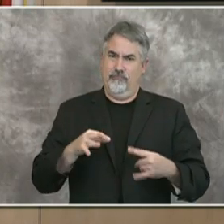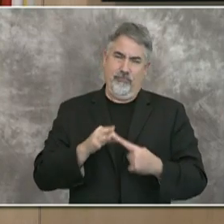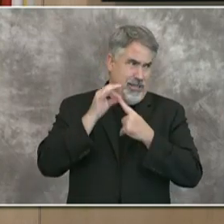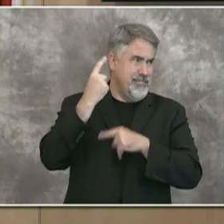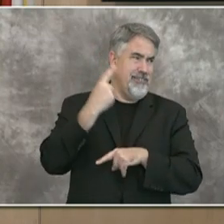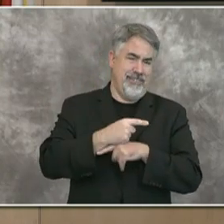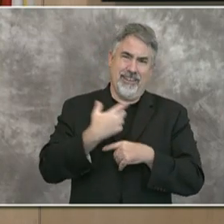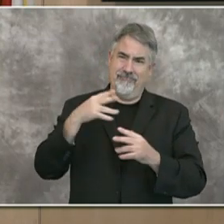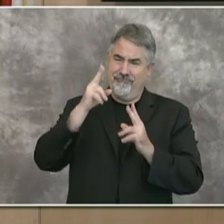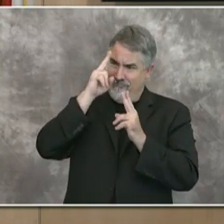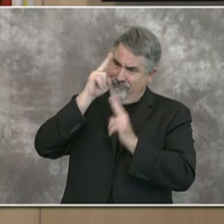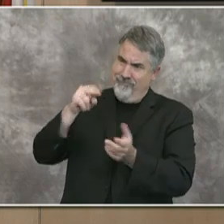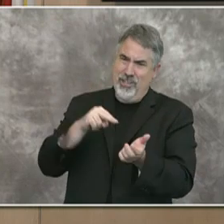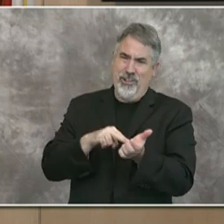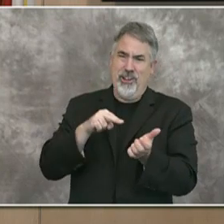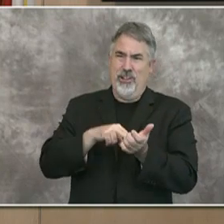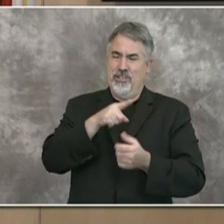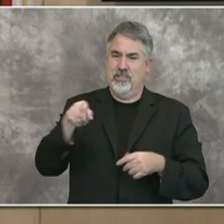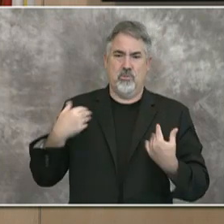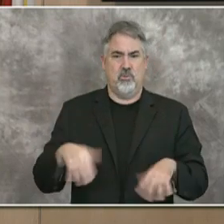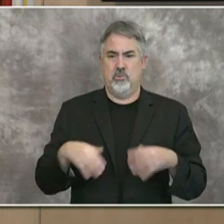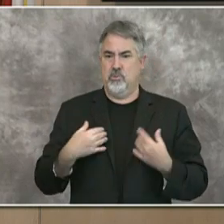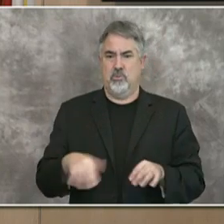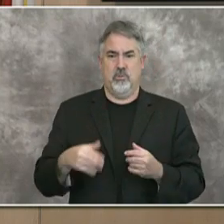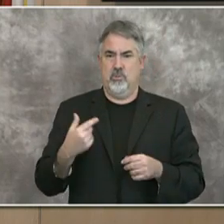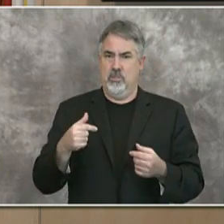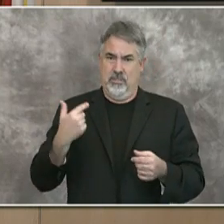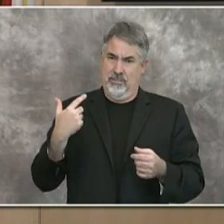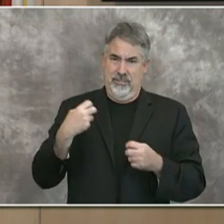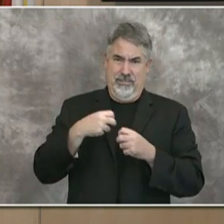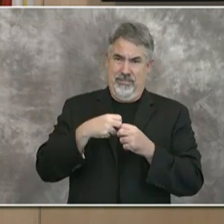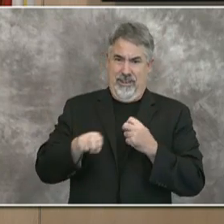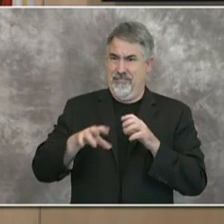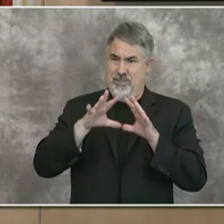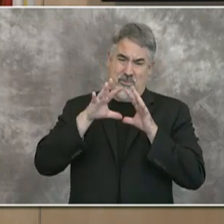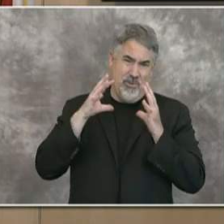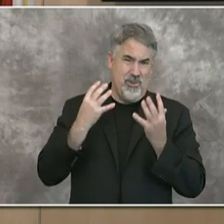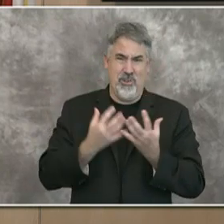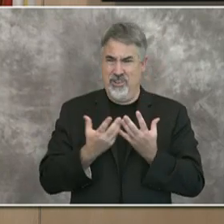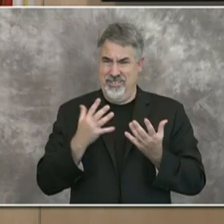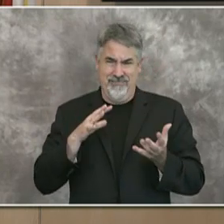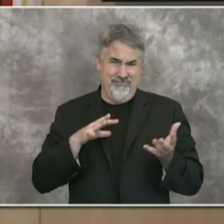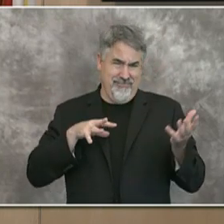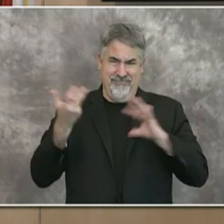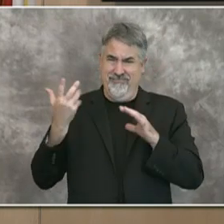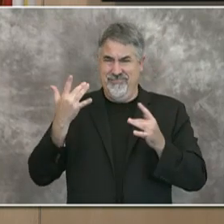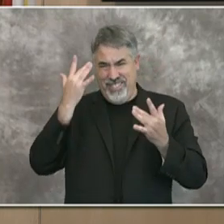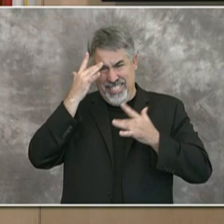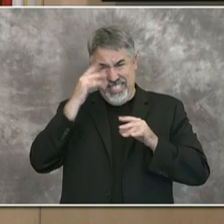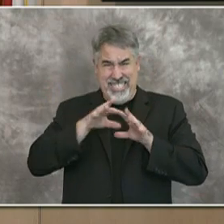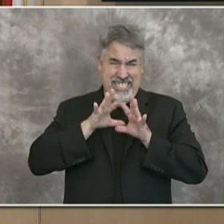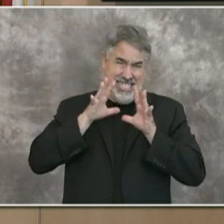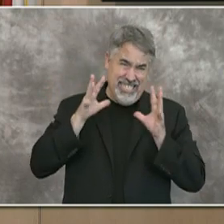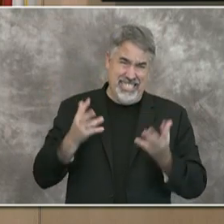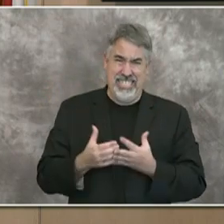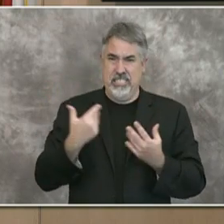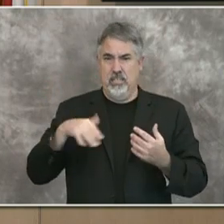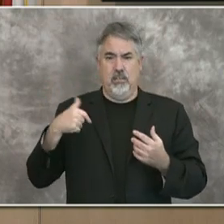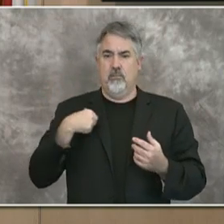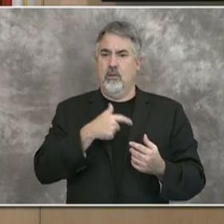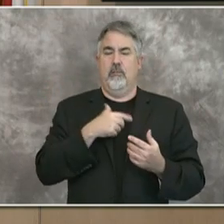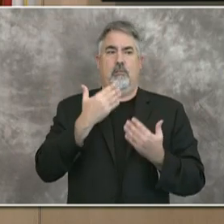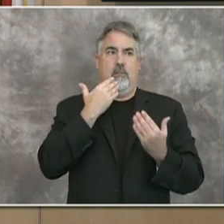global pandemic and in the context of all of the challenges and strains our healthcare system has been put on, our appreciation,